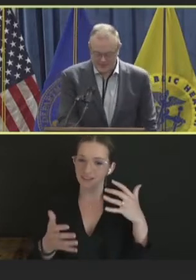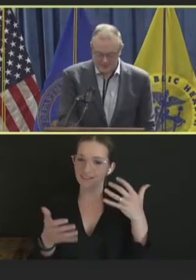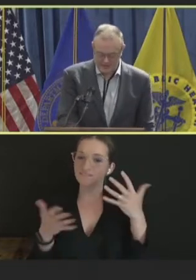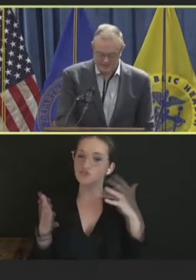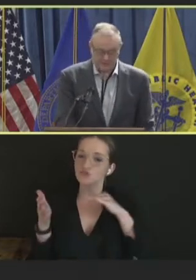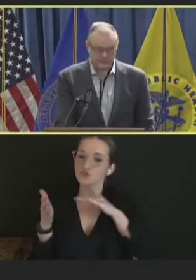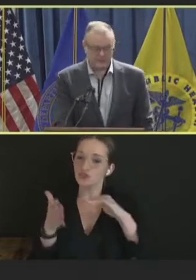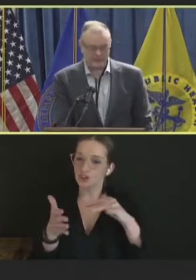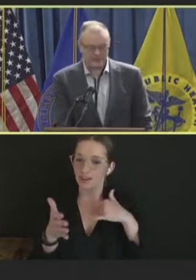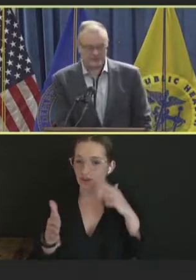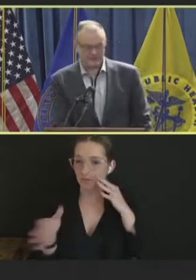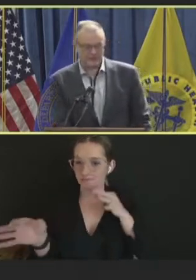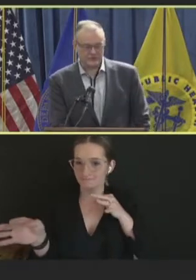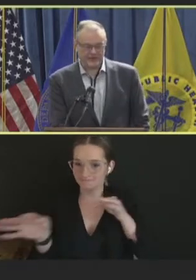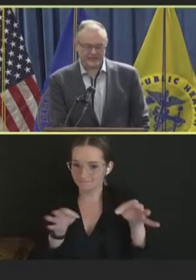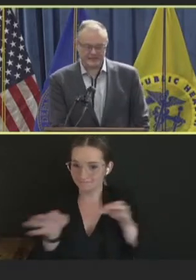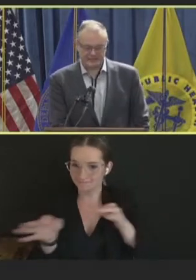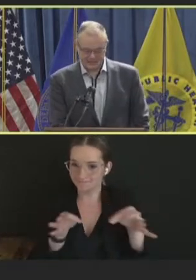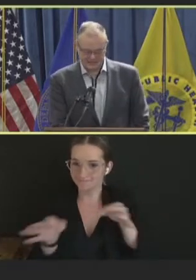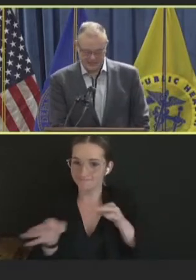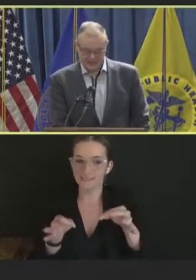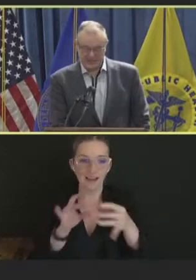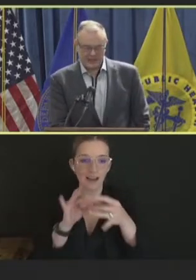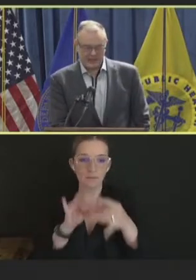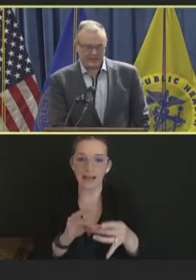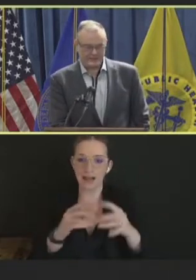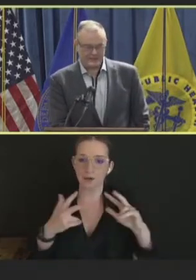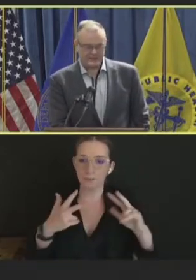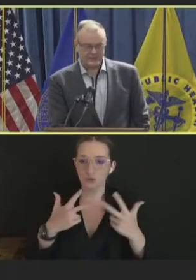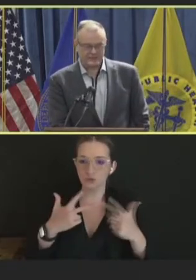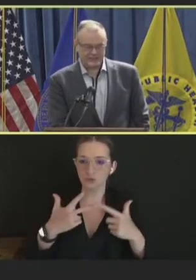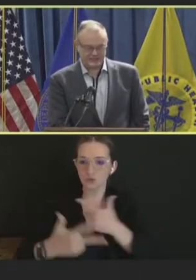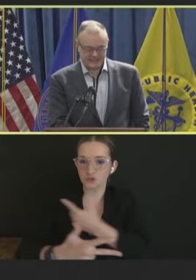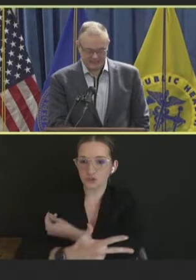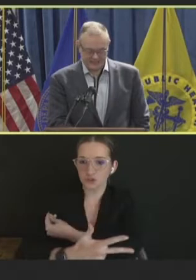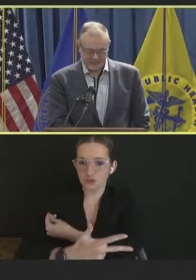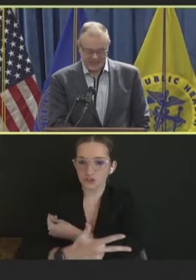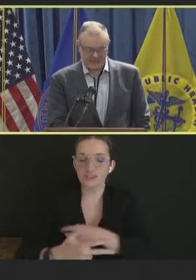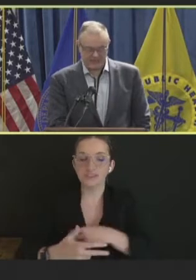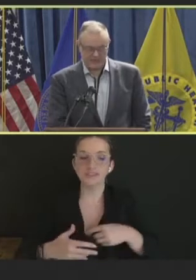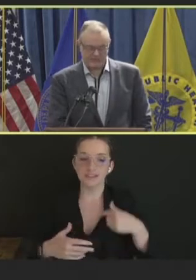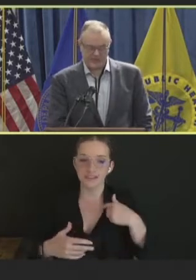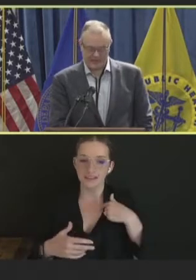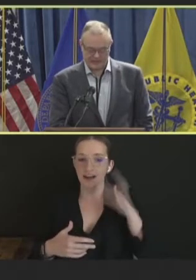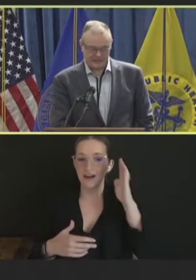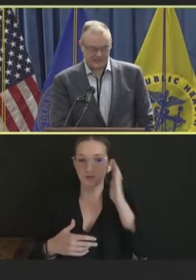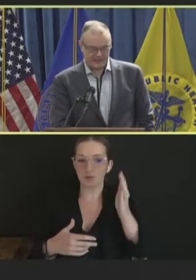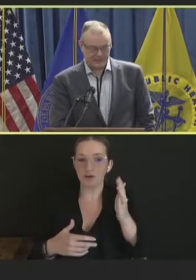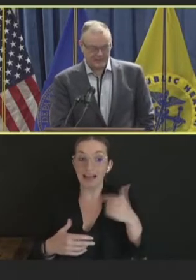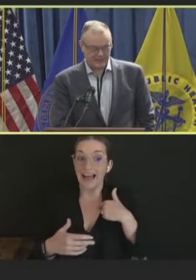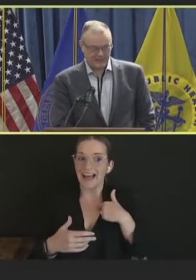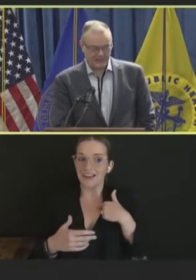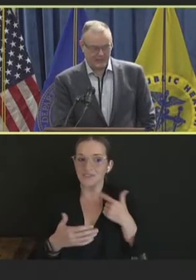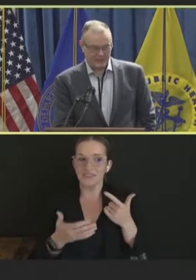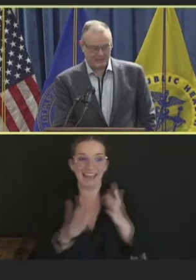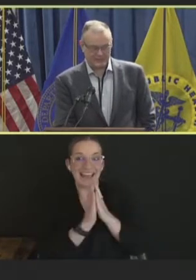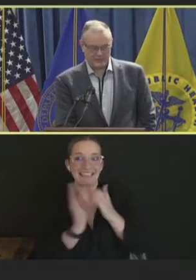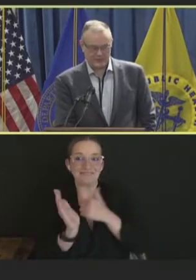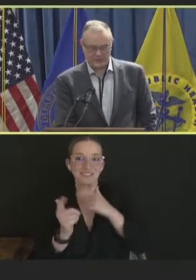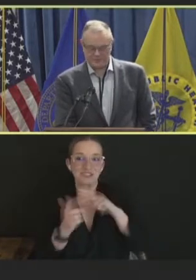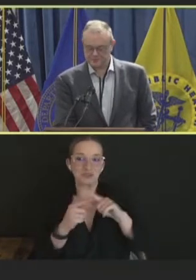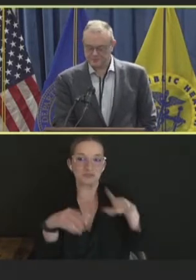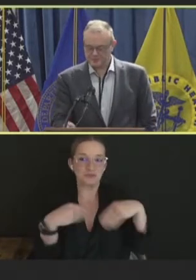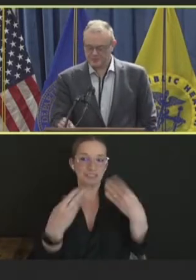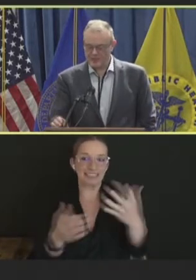describe about the use of booster vaccines, and I was asked to present the safety data from that.